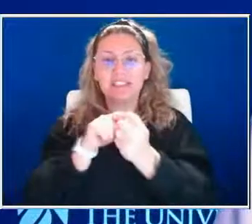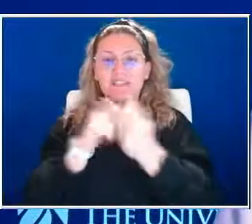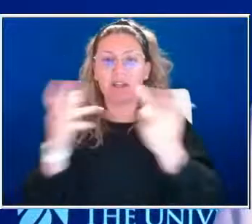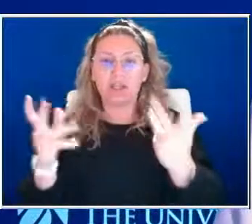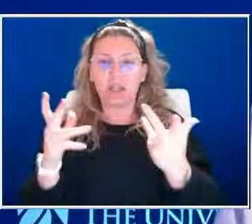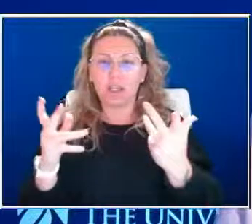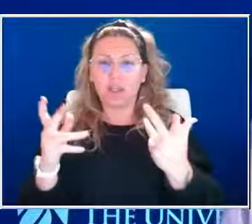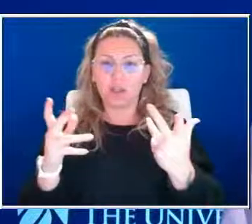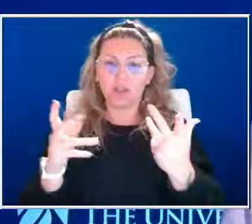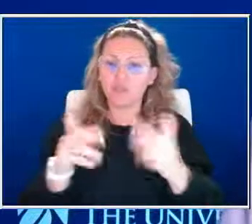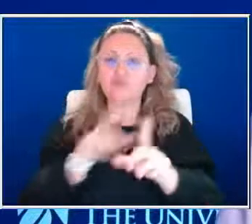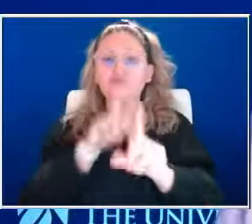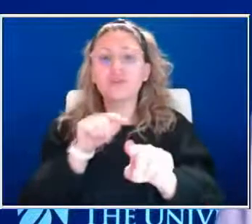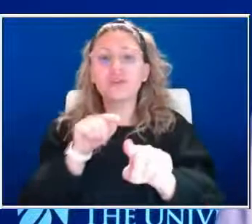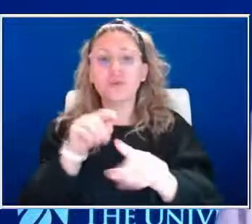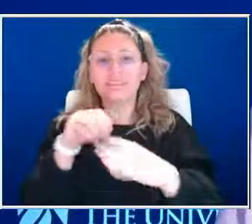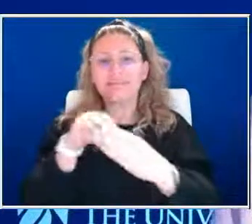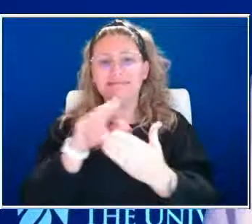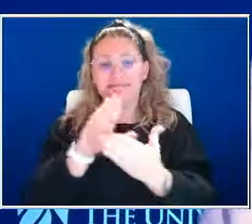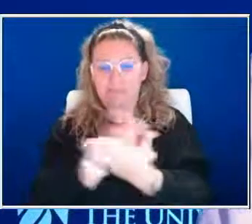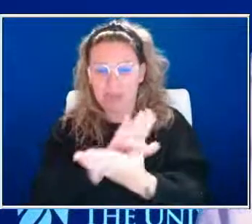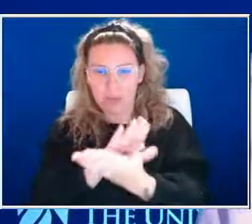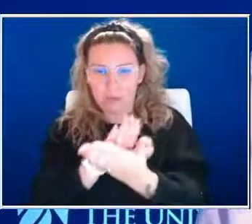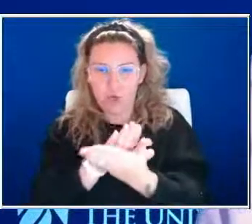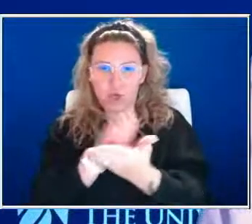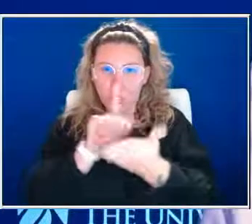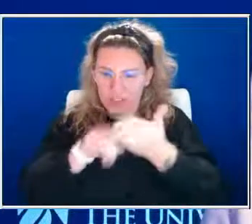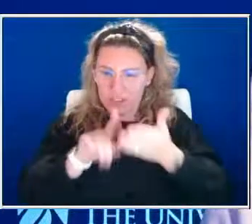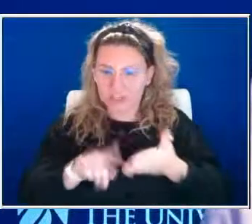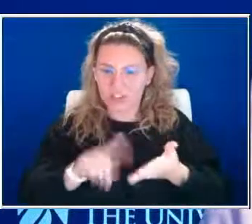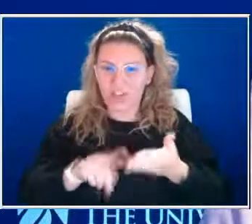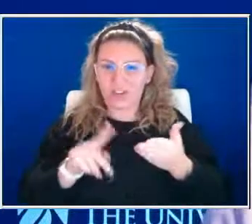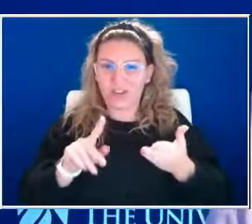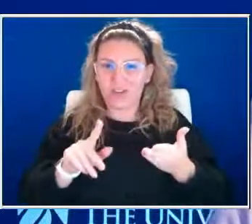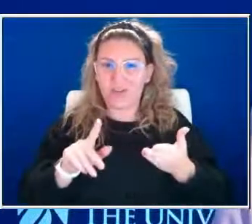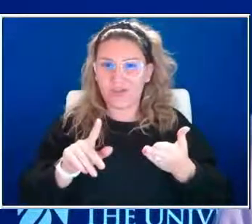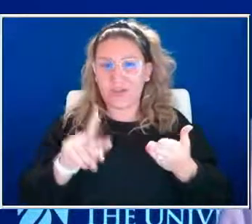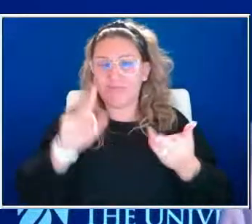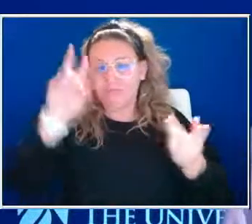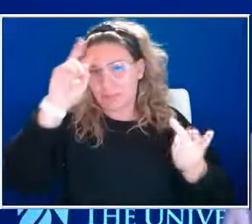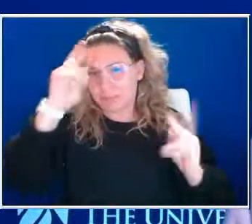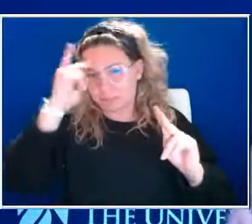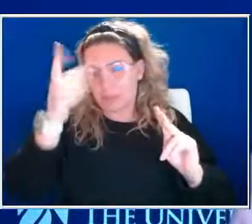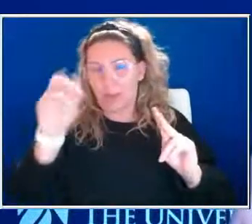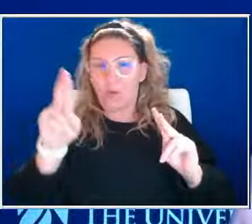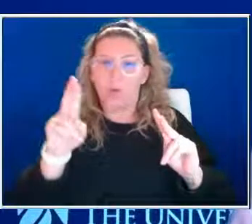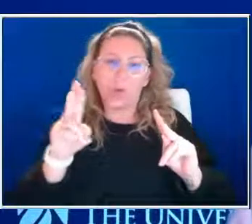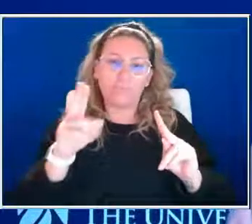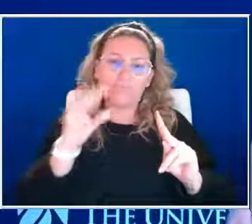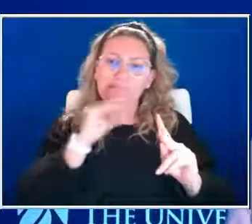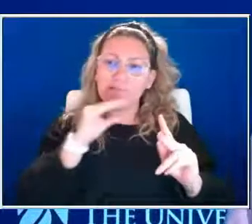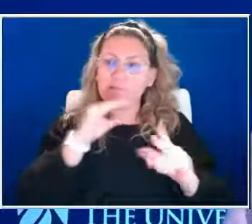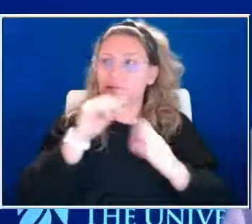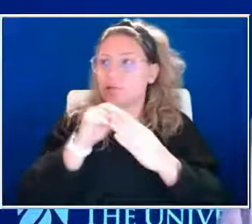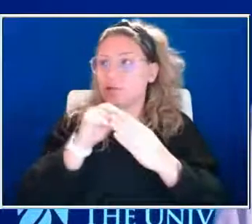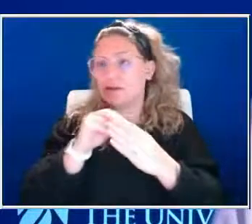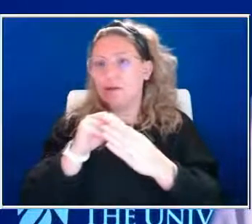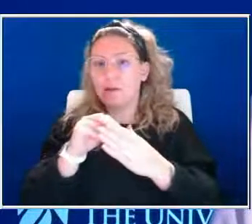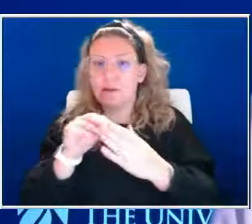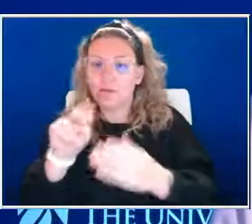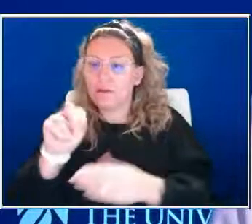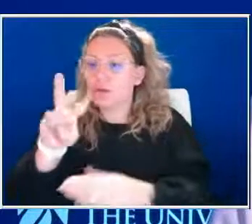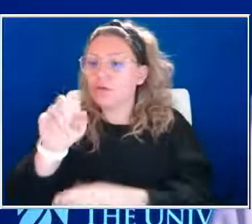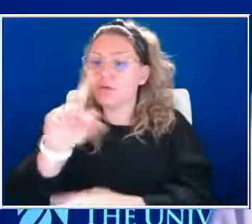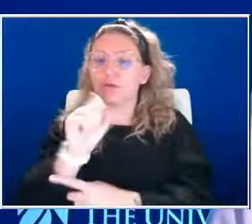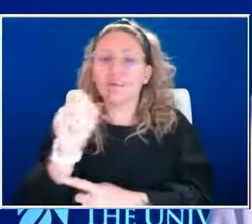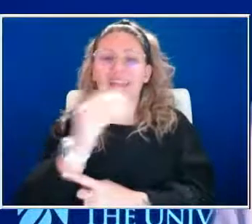in the paper being misconstrued in the media. And we know that there has been so much uproar about things like gain of function research,